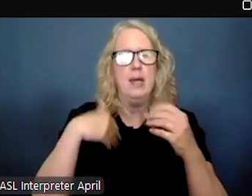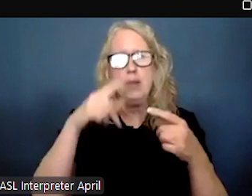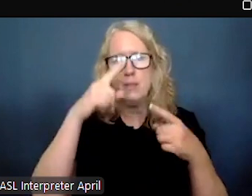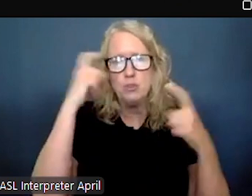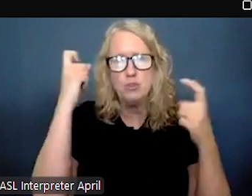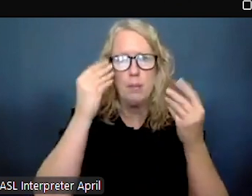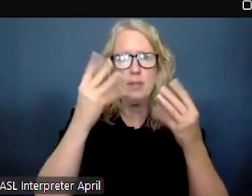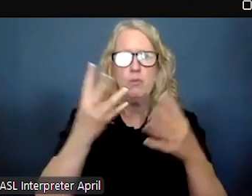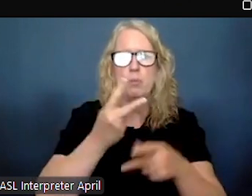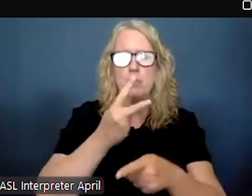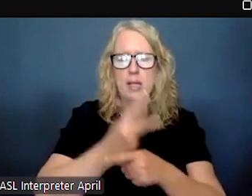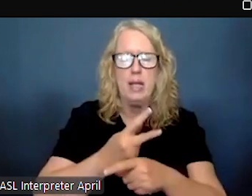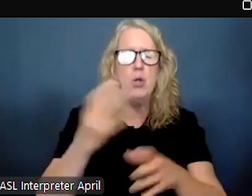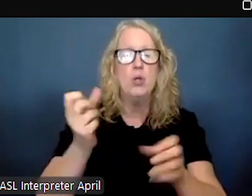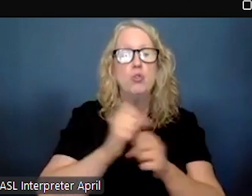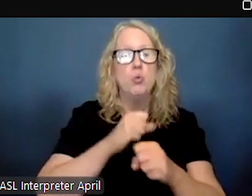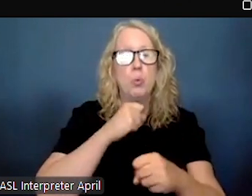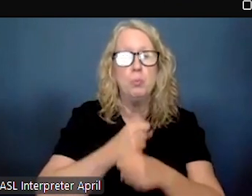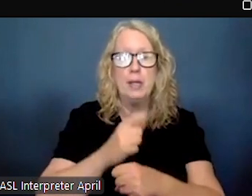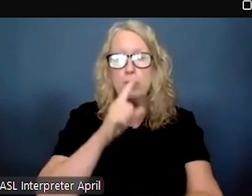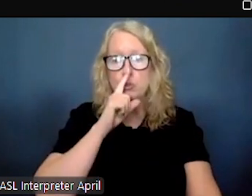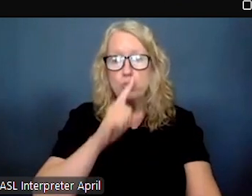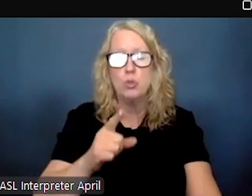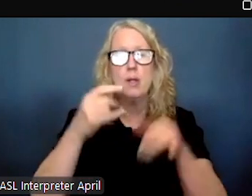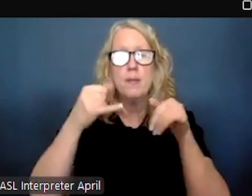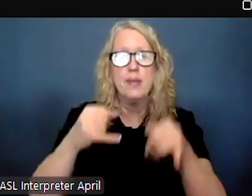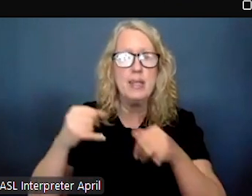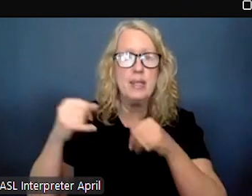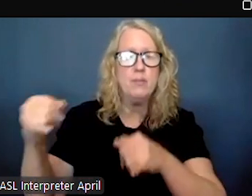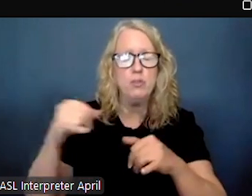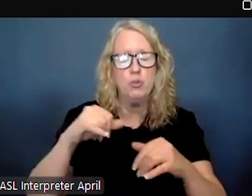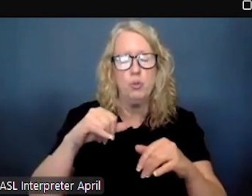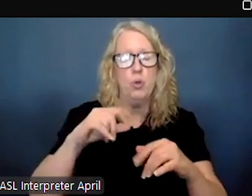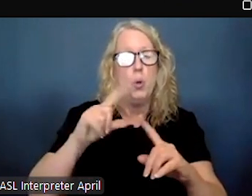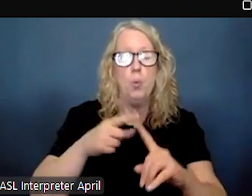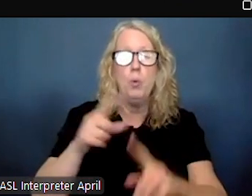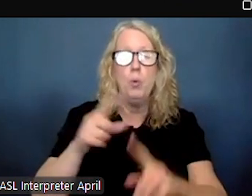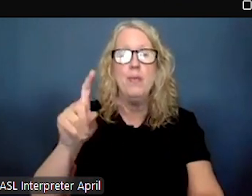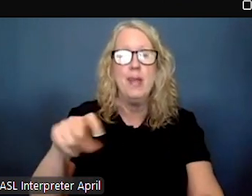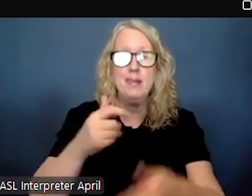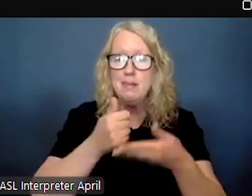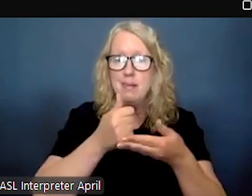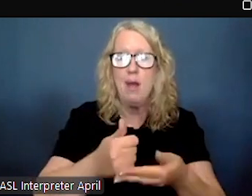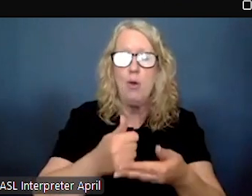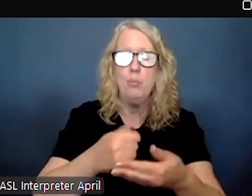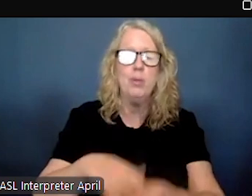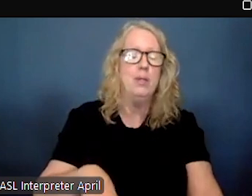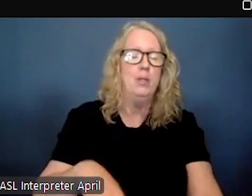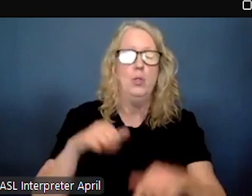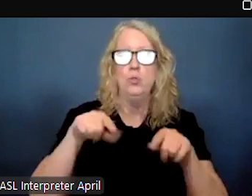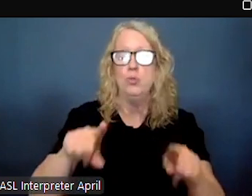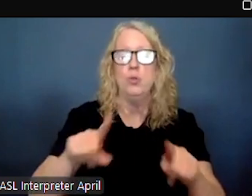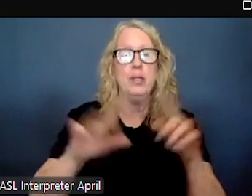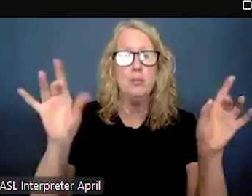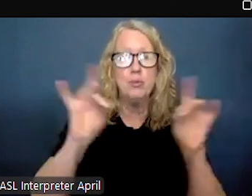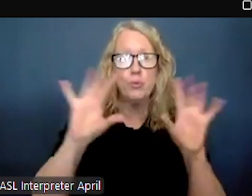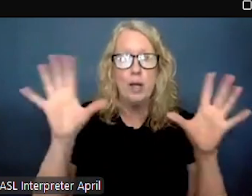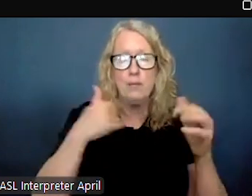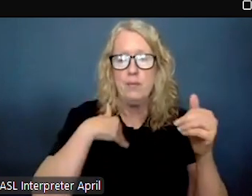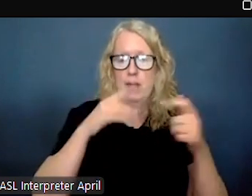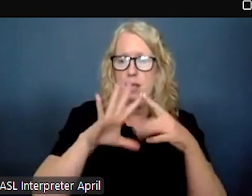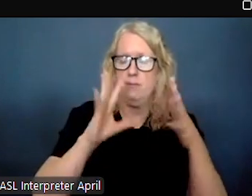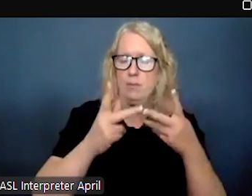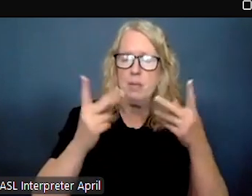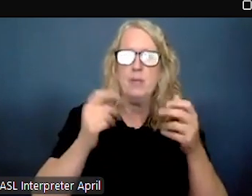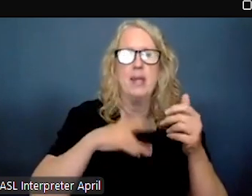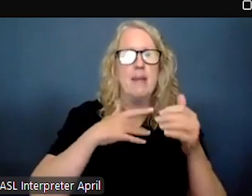and really looking at making sure that individuals, when they need help, when they're in crisis have a space where they